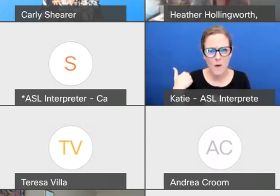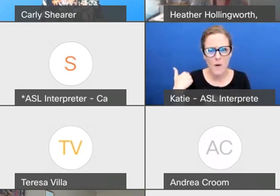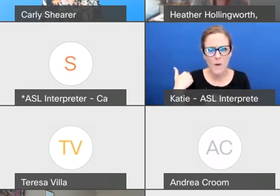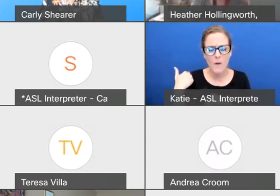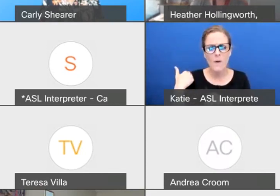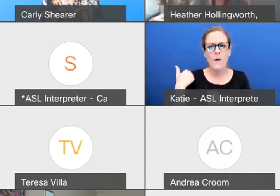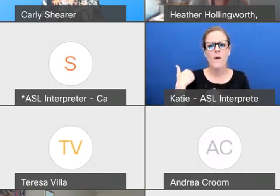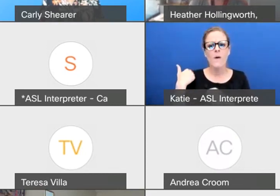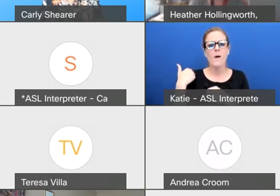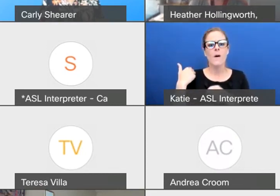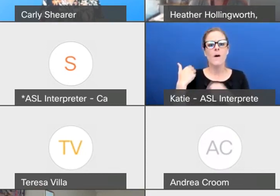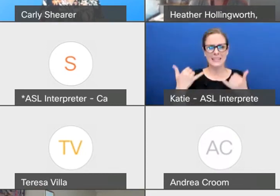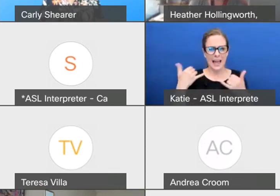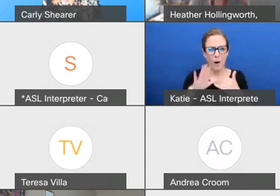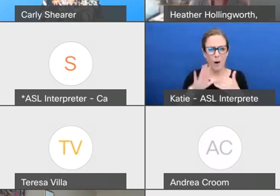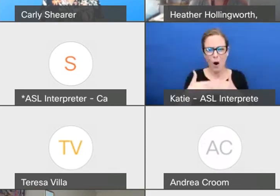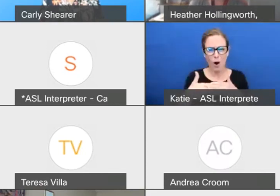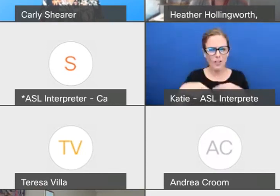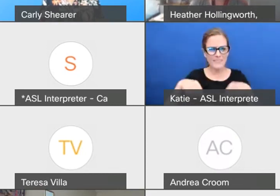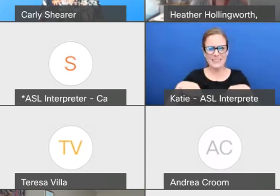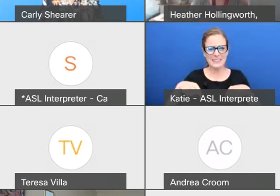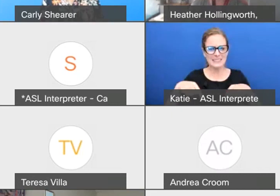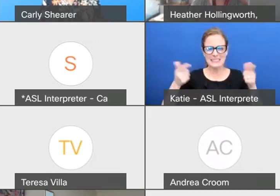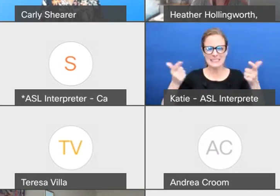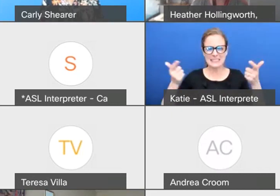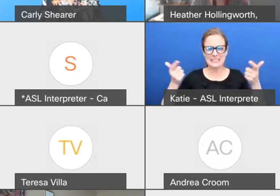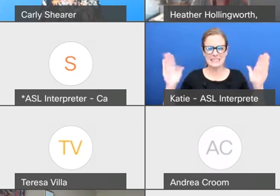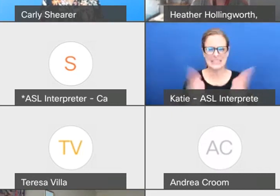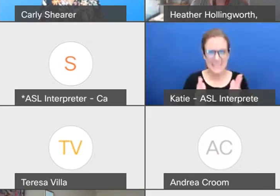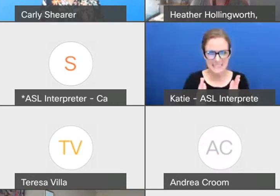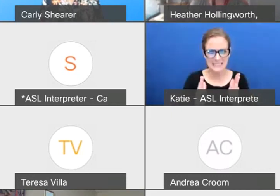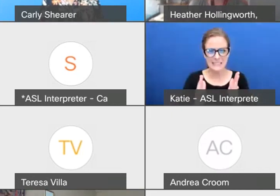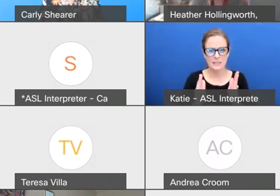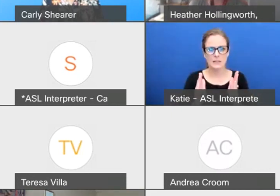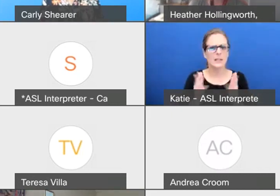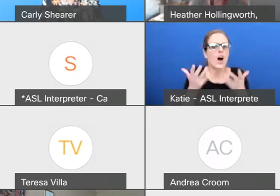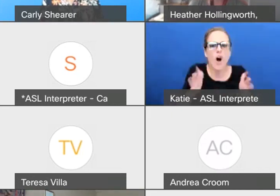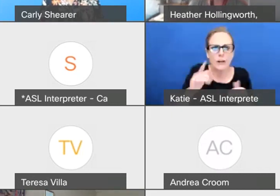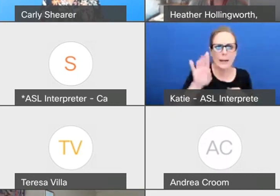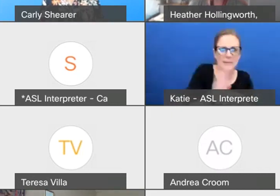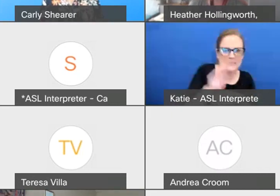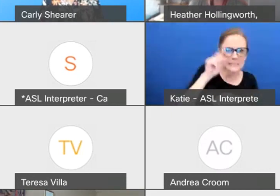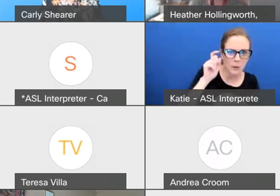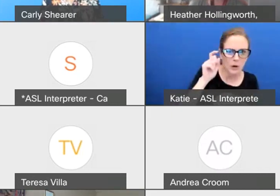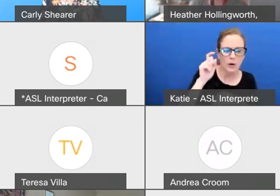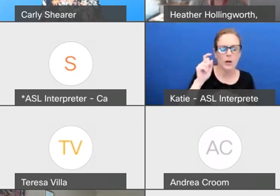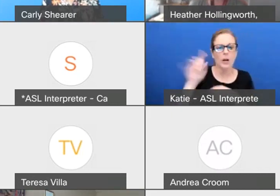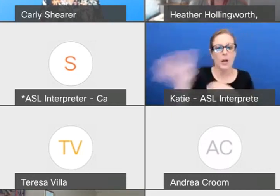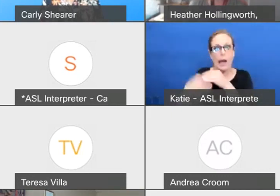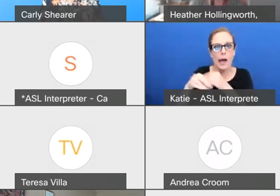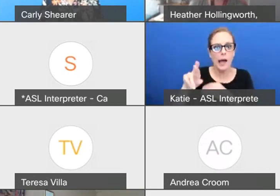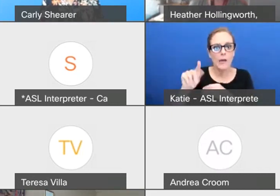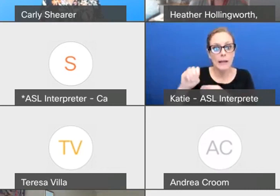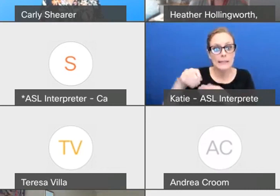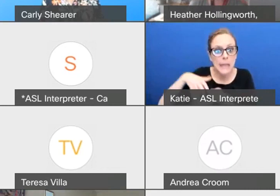of condensing all of this into already a very busy summer where we are implementing rate study.